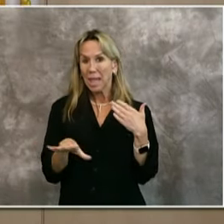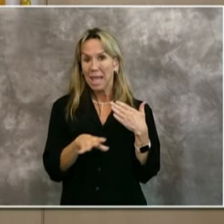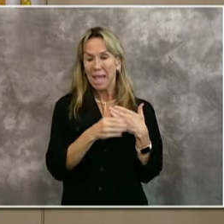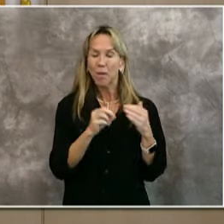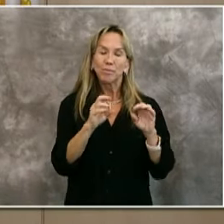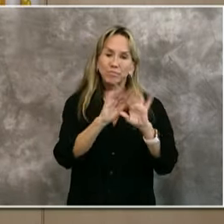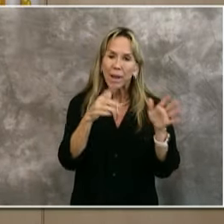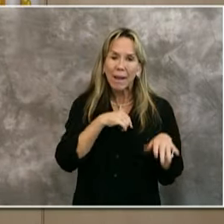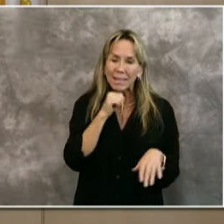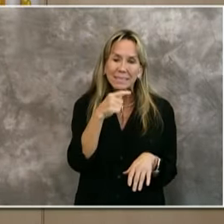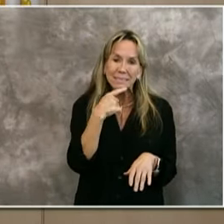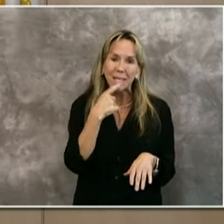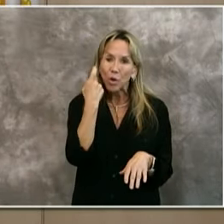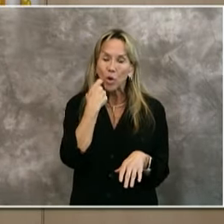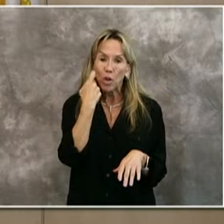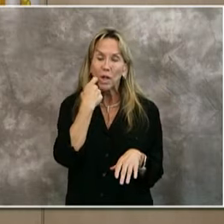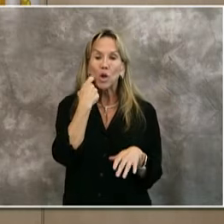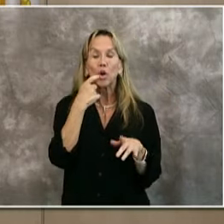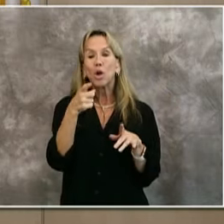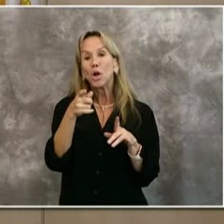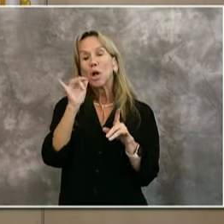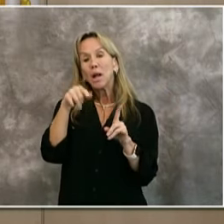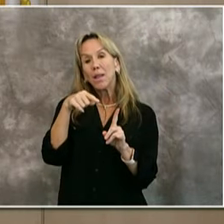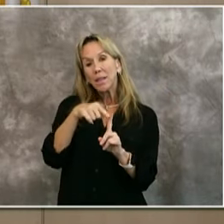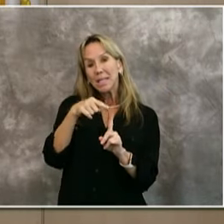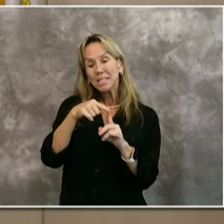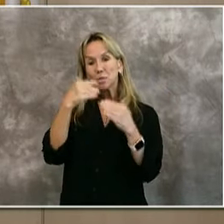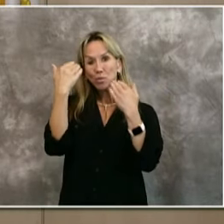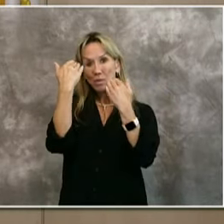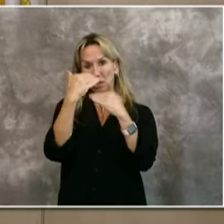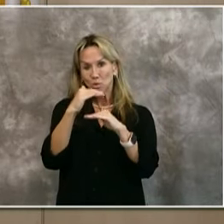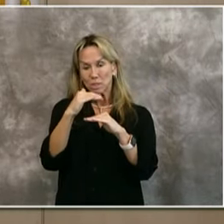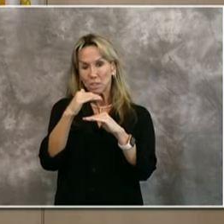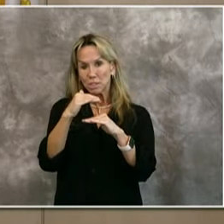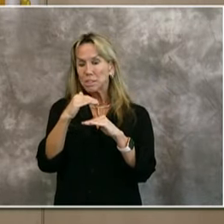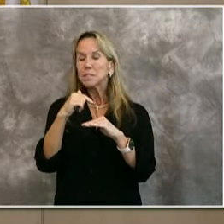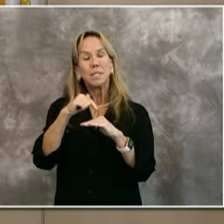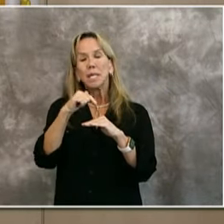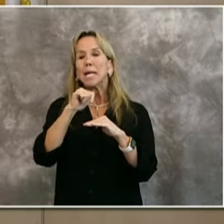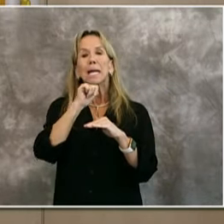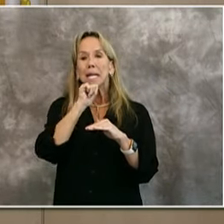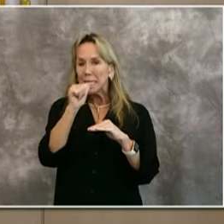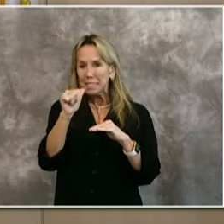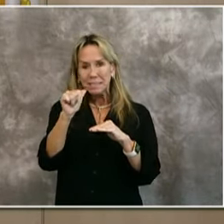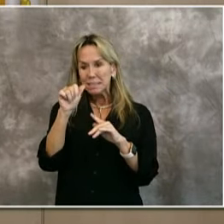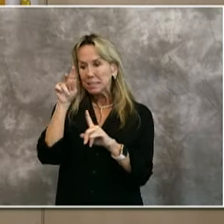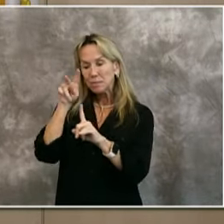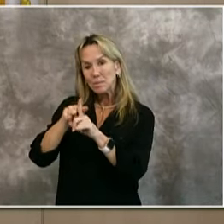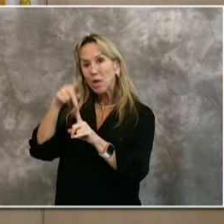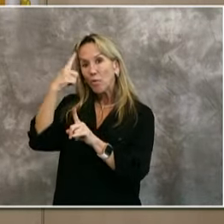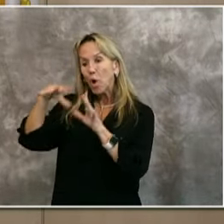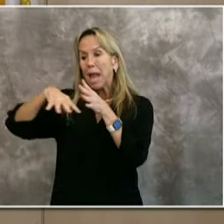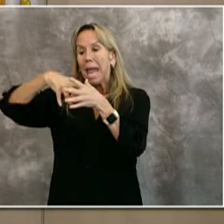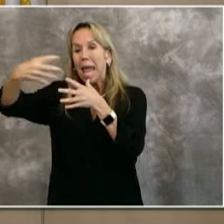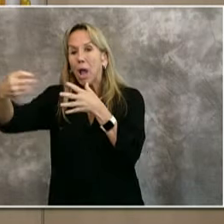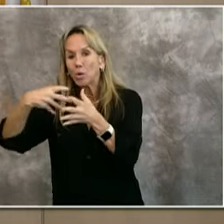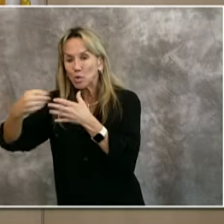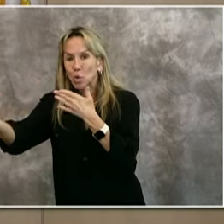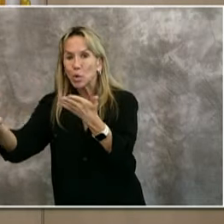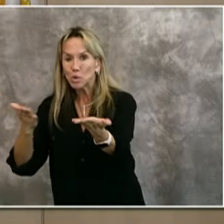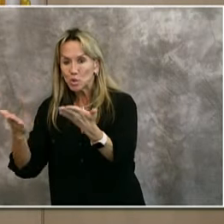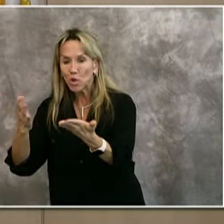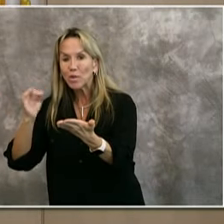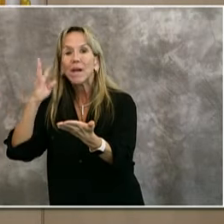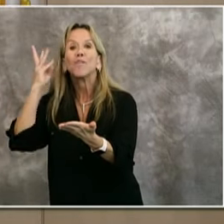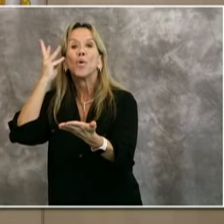gave, the restriction shall not be applicable to outdoor service of wine at a winery. So I think